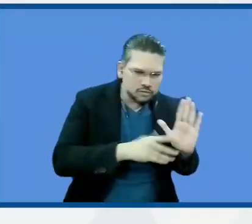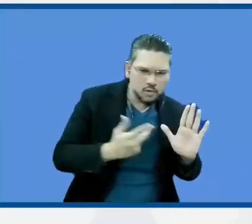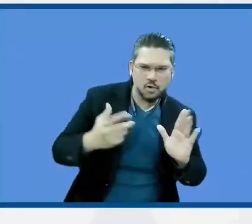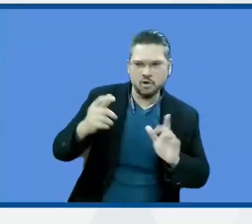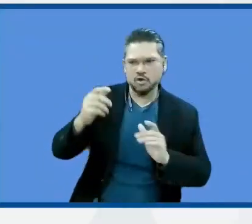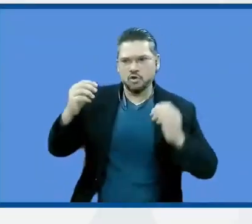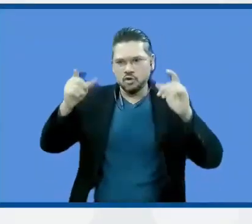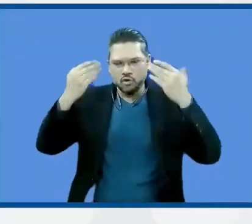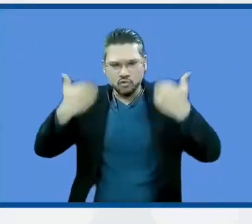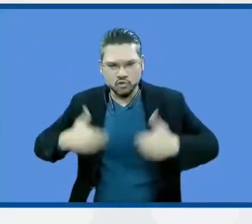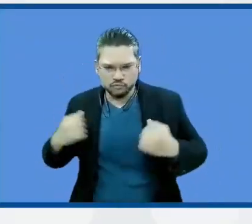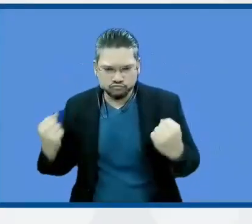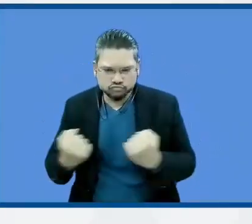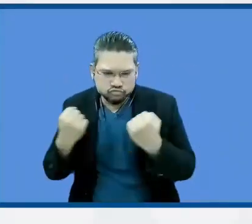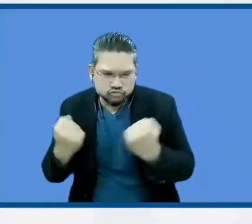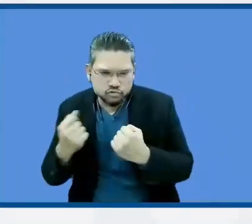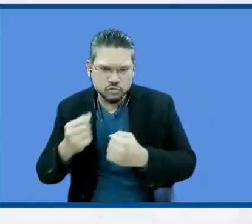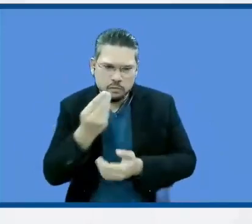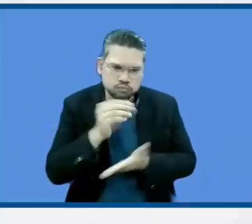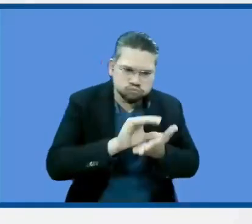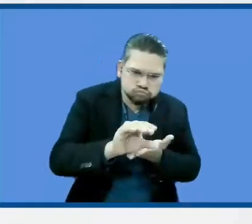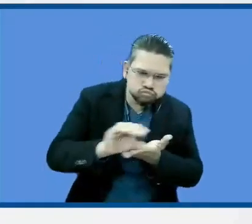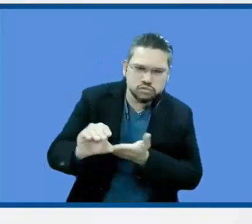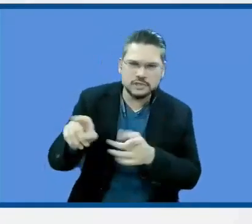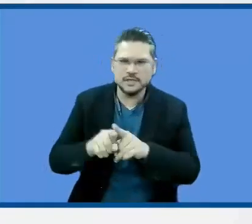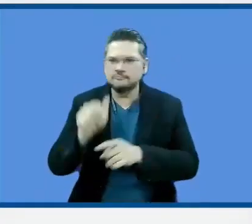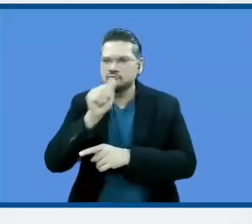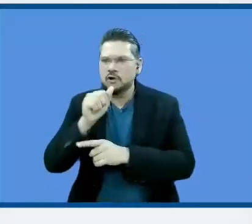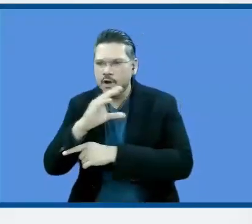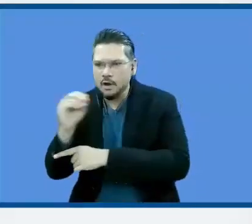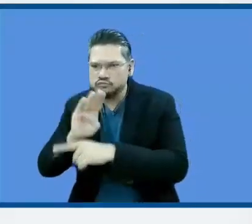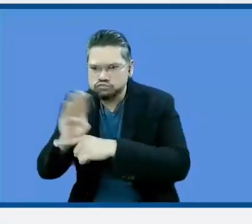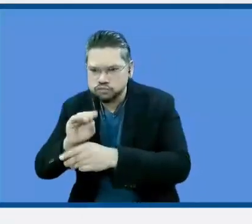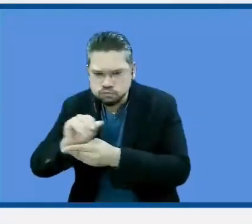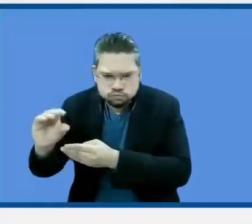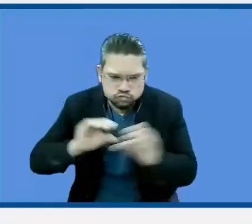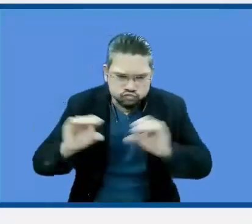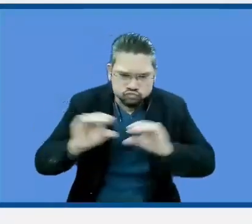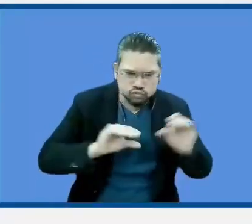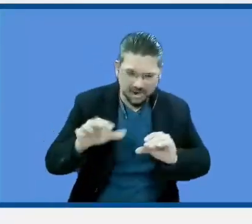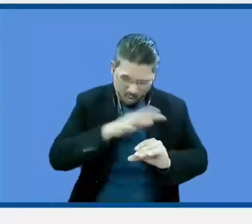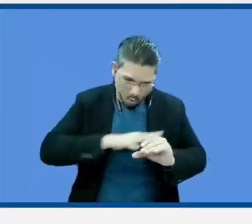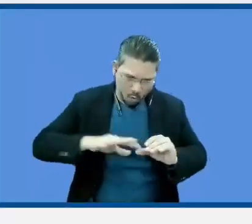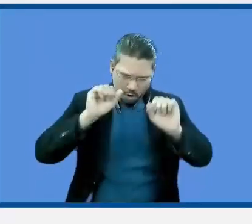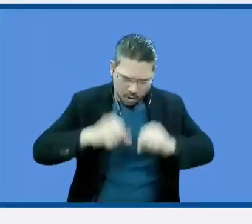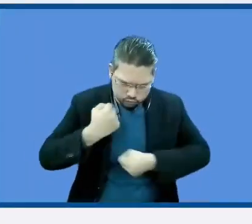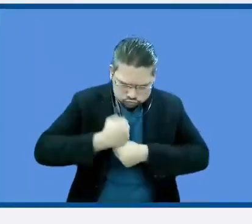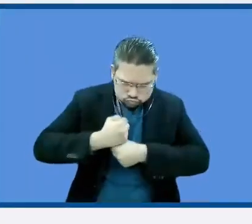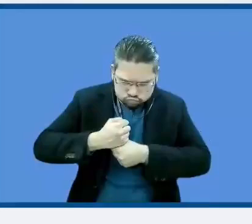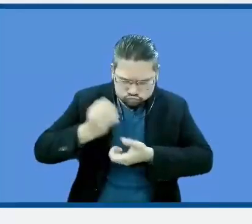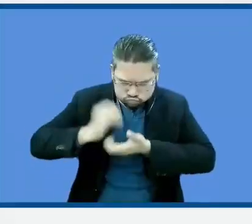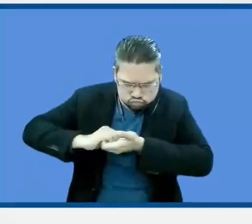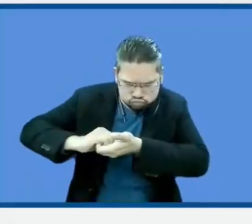budgets, climate finance, private sector investment, so that we can work towards the common objective of preventing and preparing